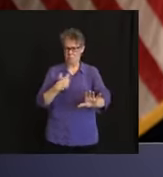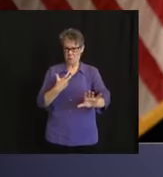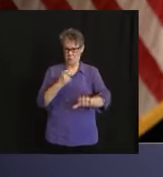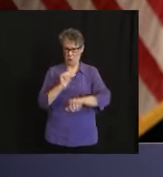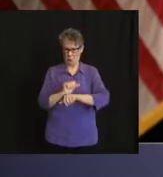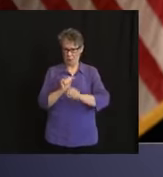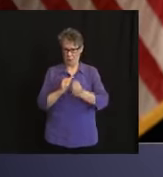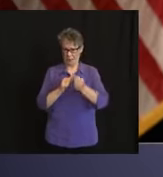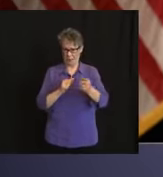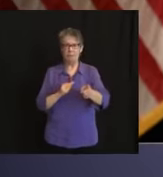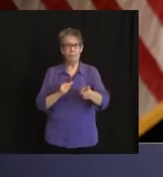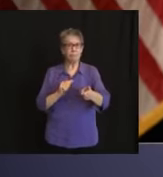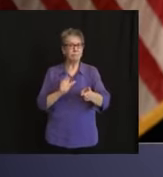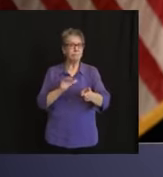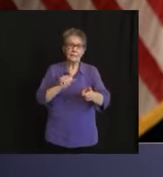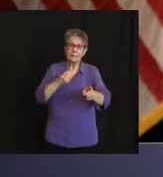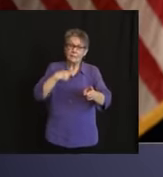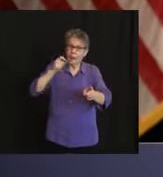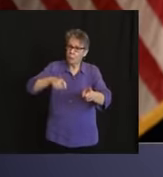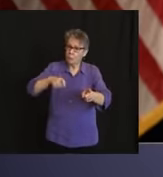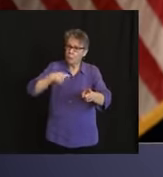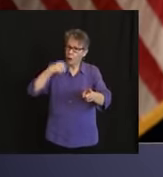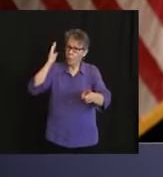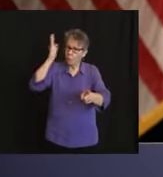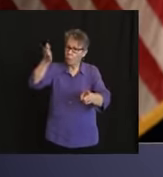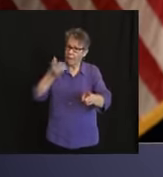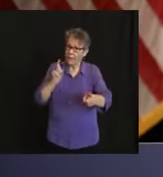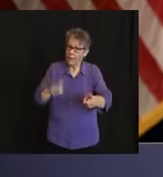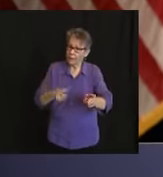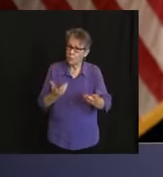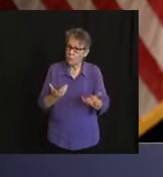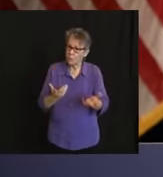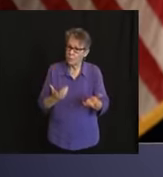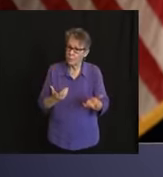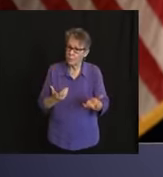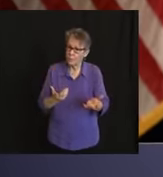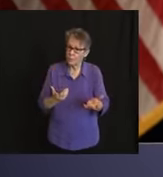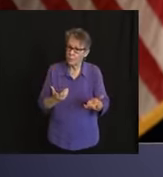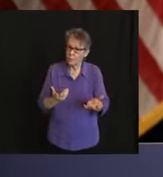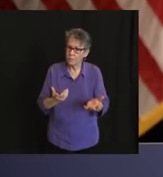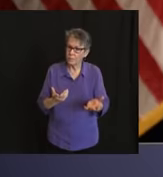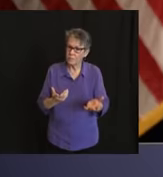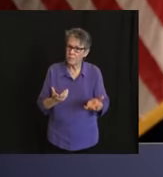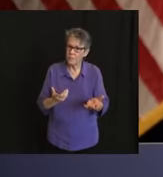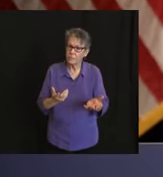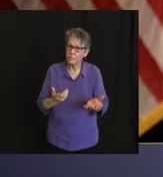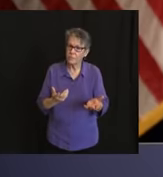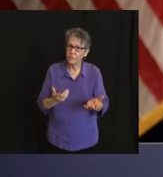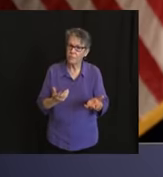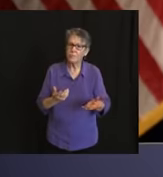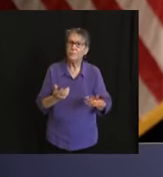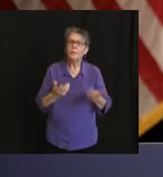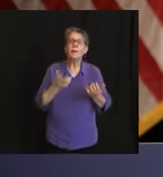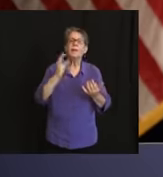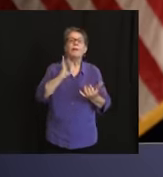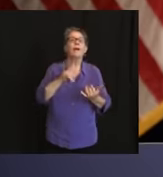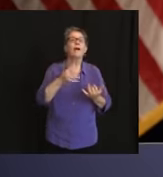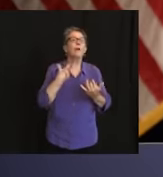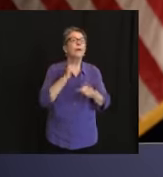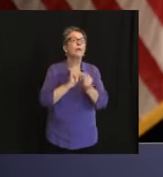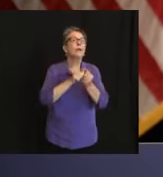billion direct state assistance from the federal government to states, measured in